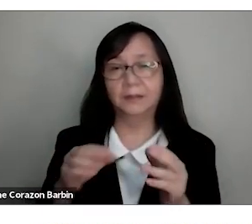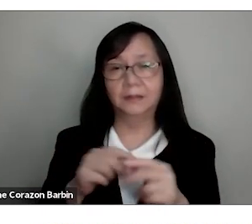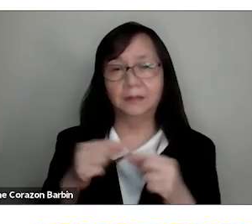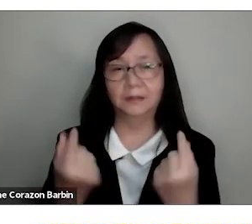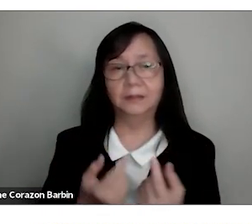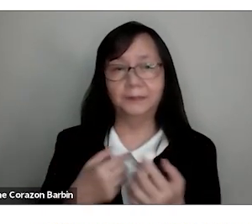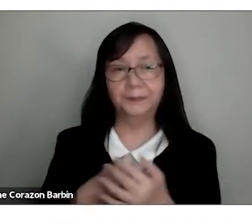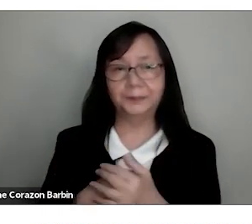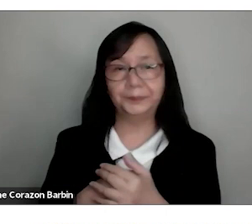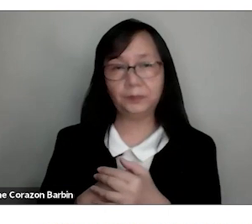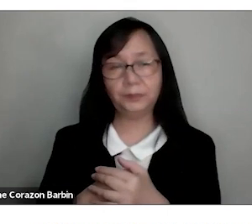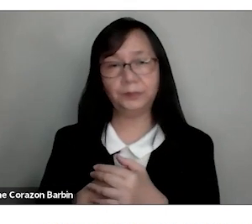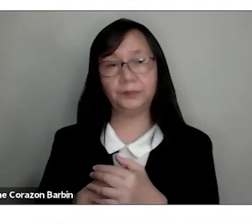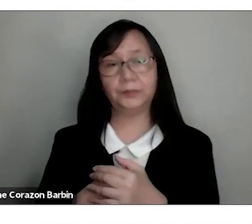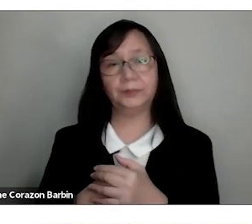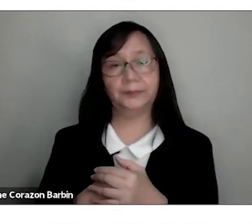Next slide, please.